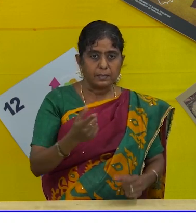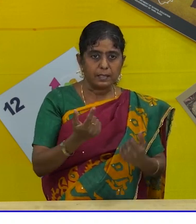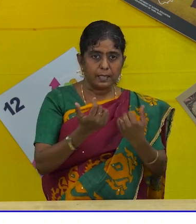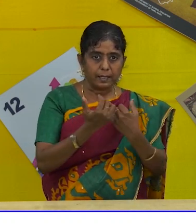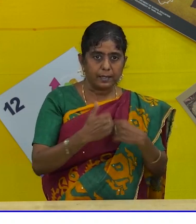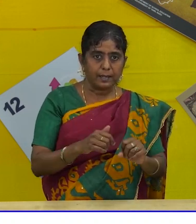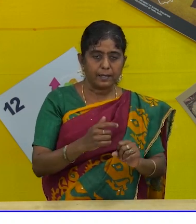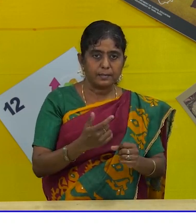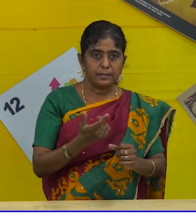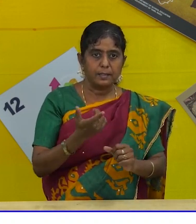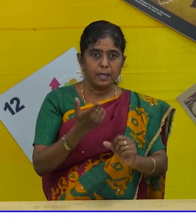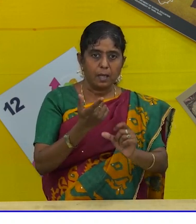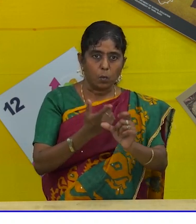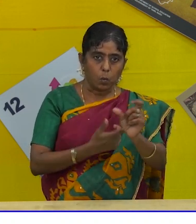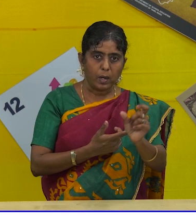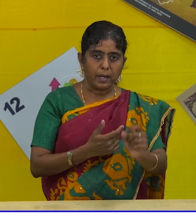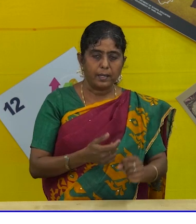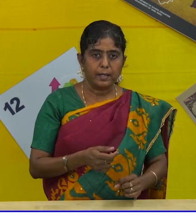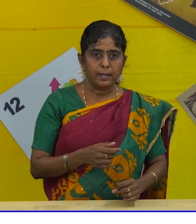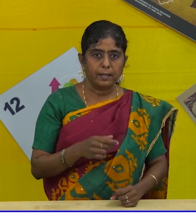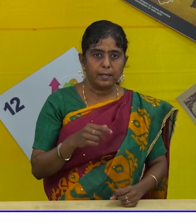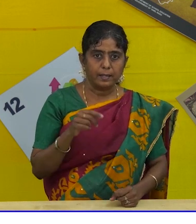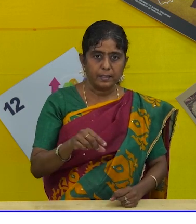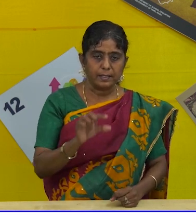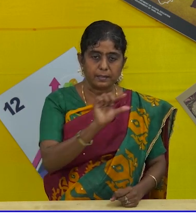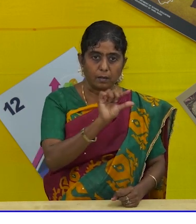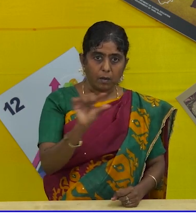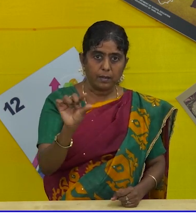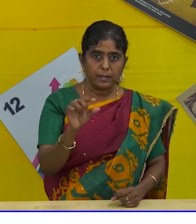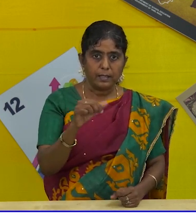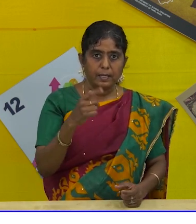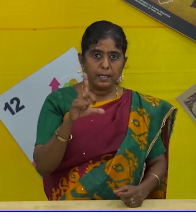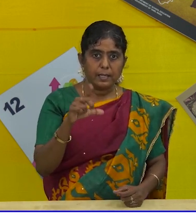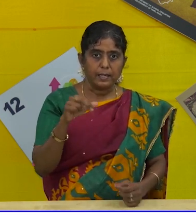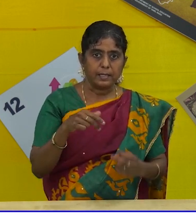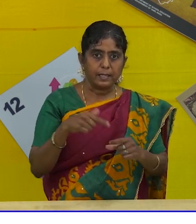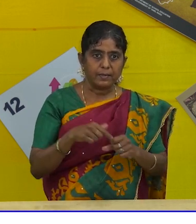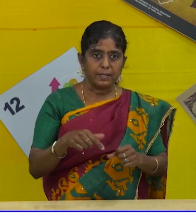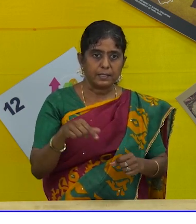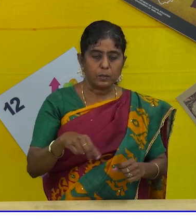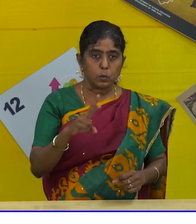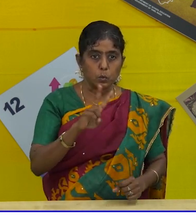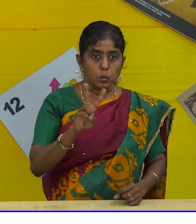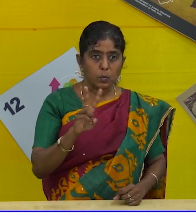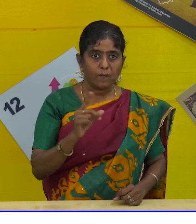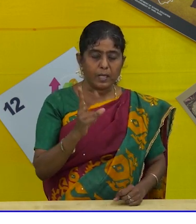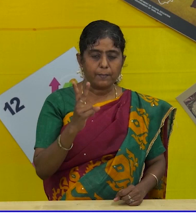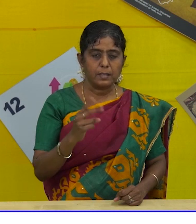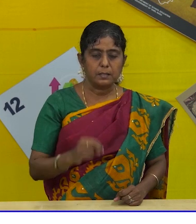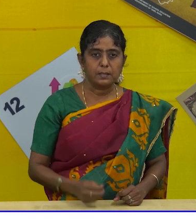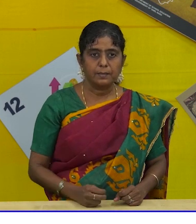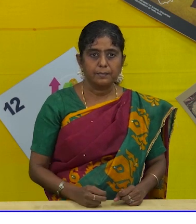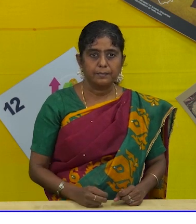two variables, namely x and y, is called a linear equation in two